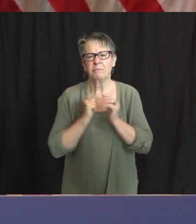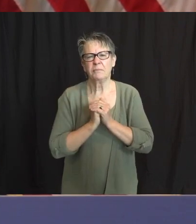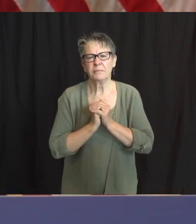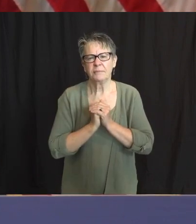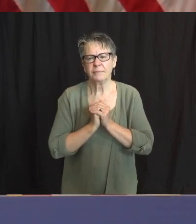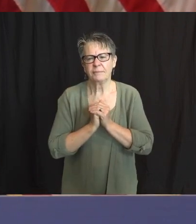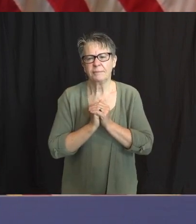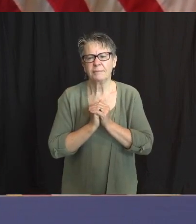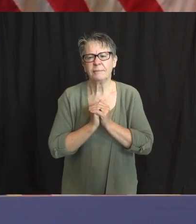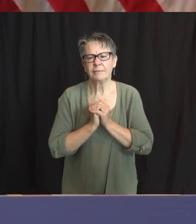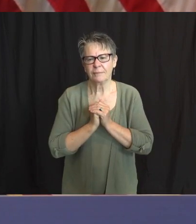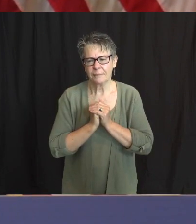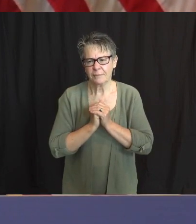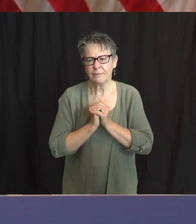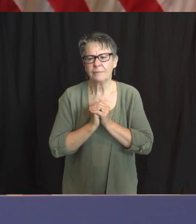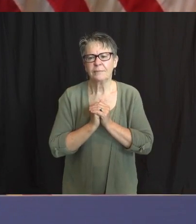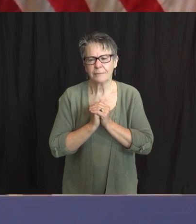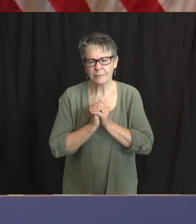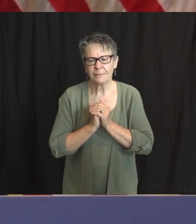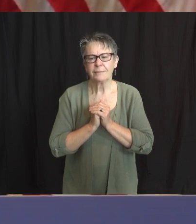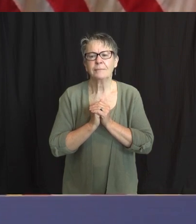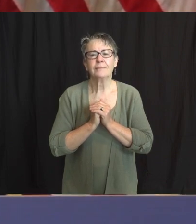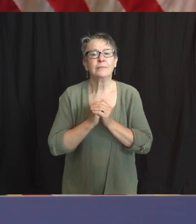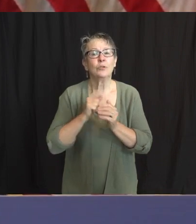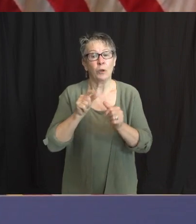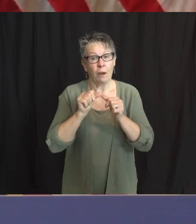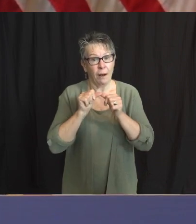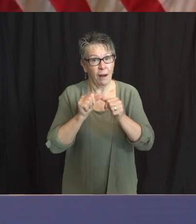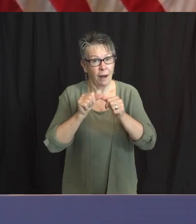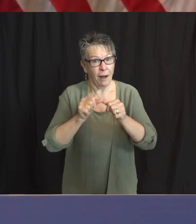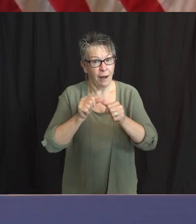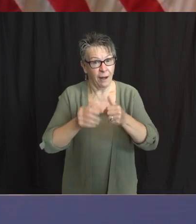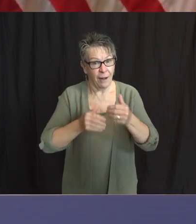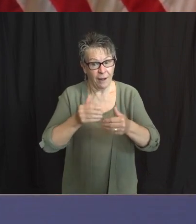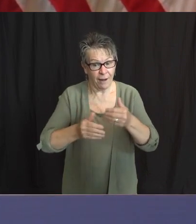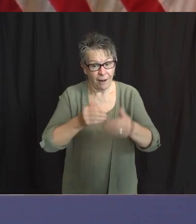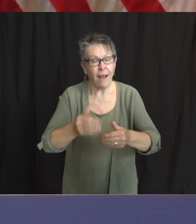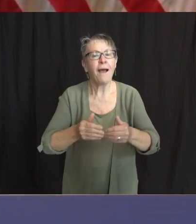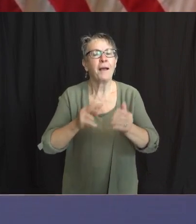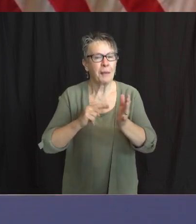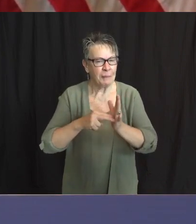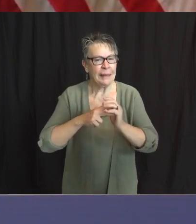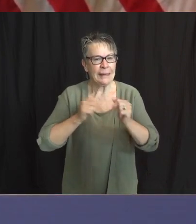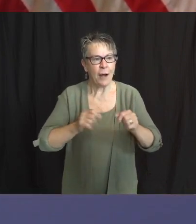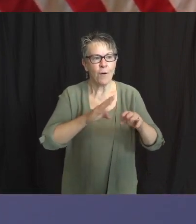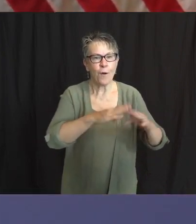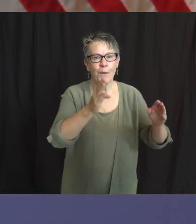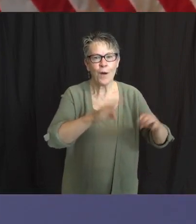we're able to take more steps, and we get ultimately into the end zone. God bless you all. Stay safe. See you tomorrow.